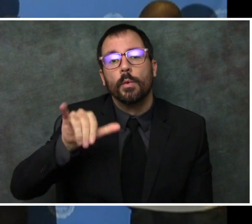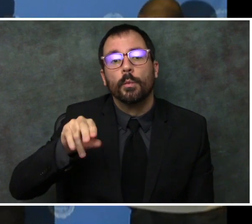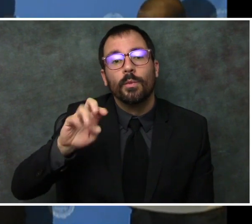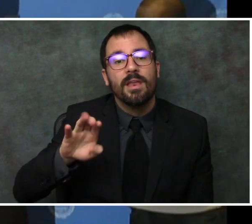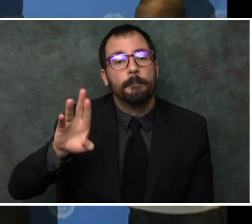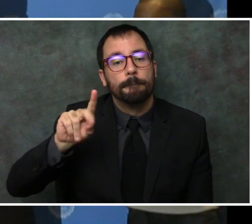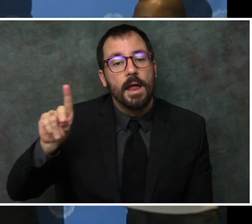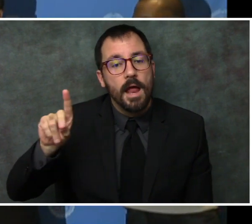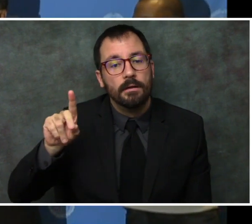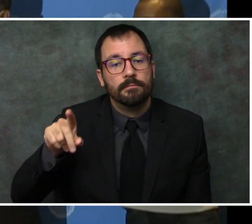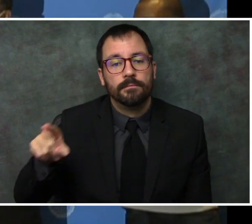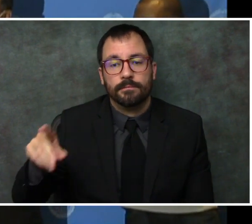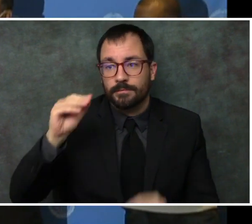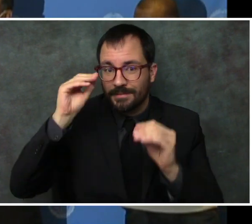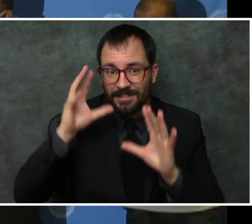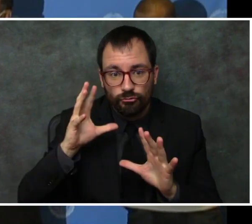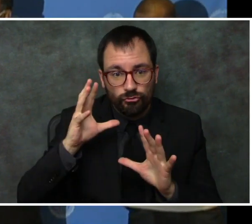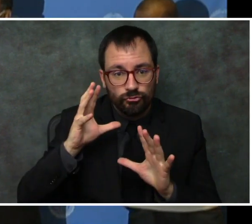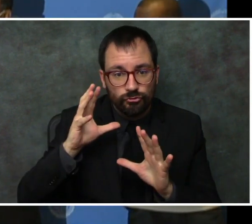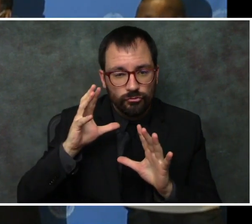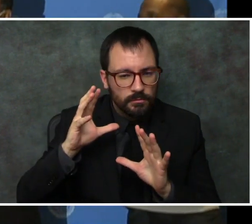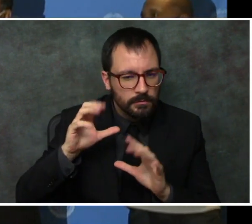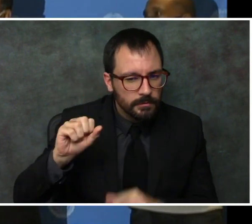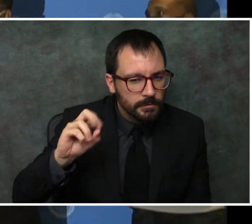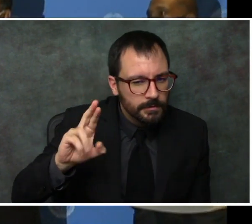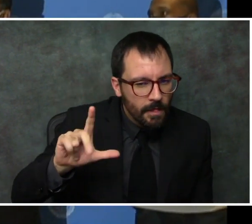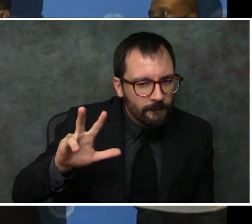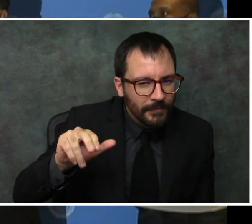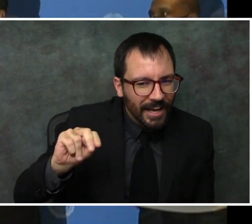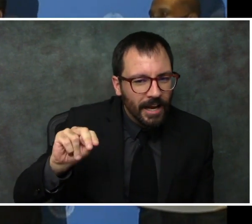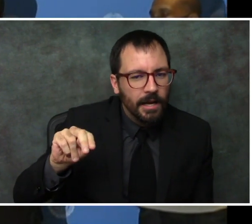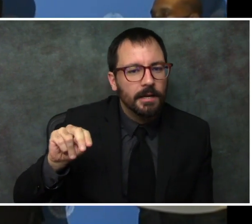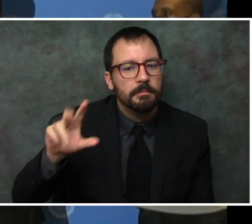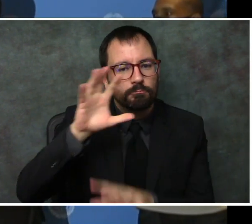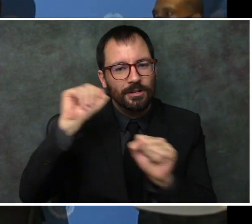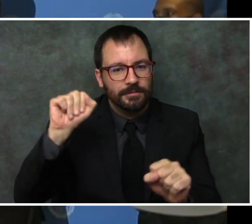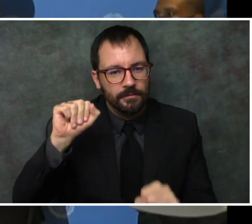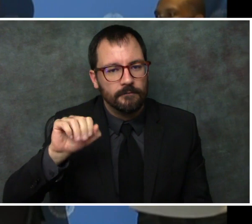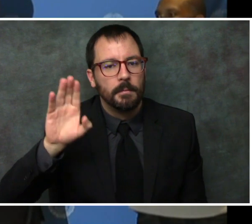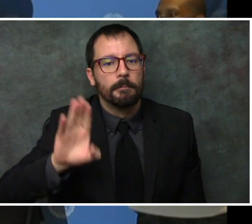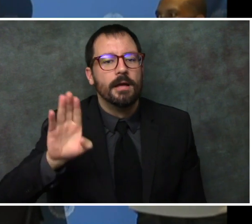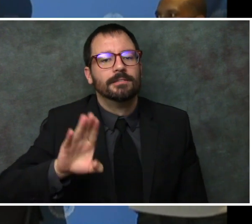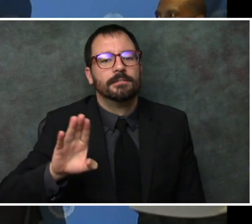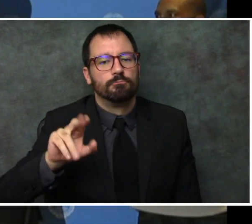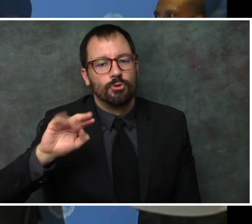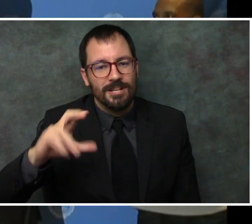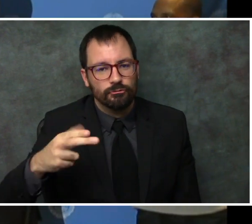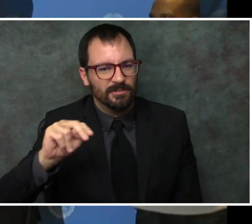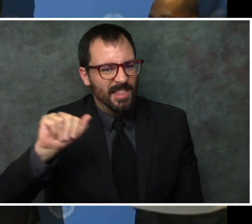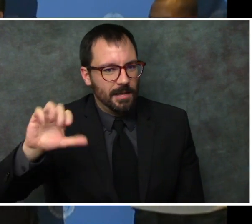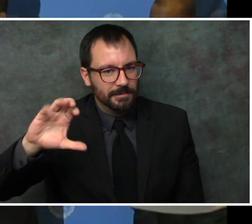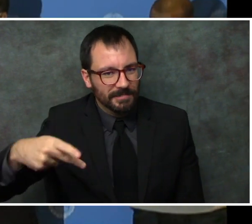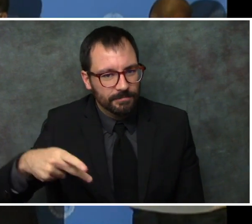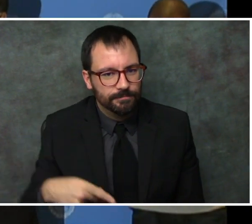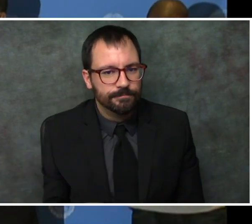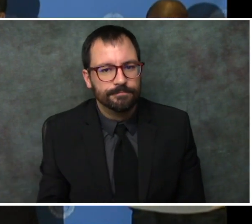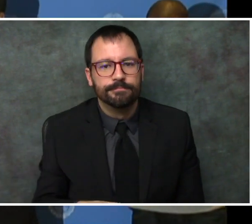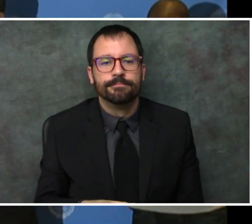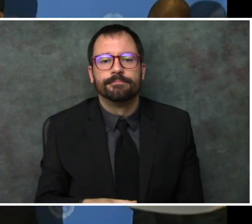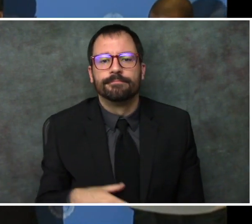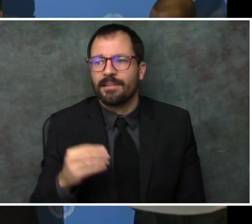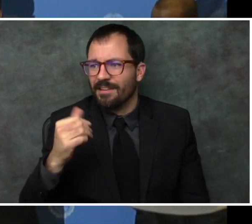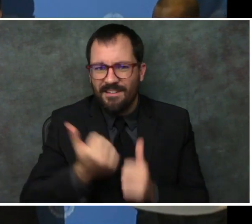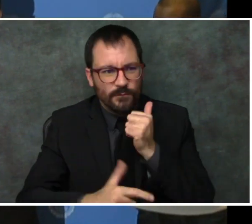NAACP, for your leadership, and to everyone that's here today. I also want to thank Representative China Tyler as